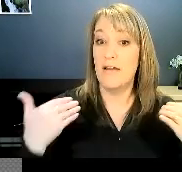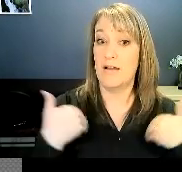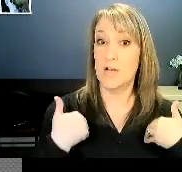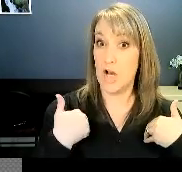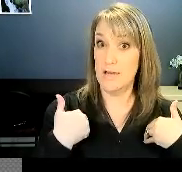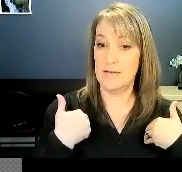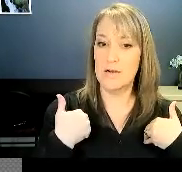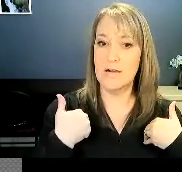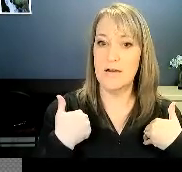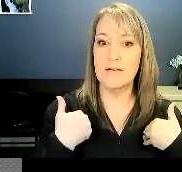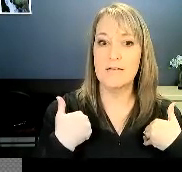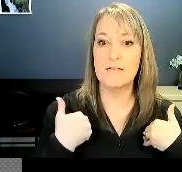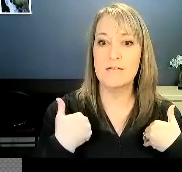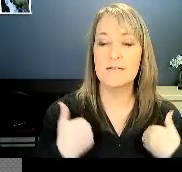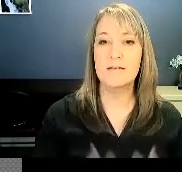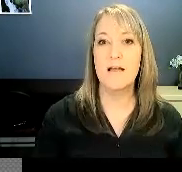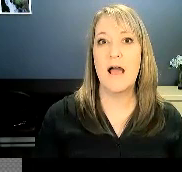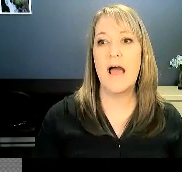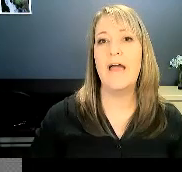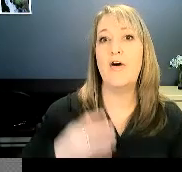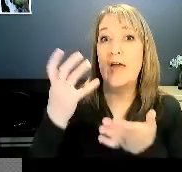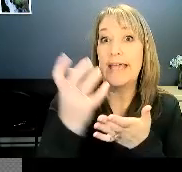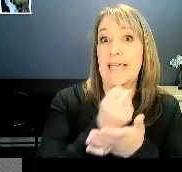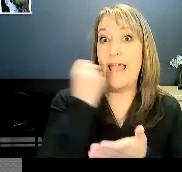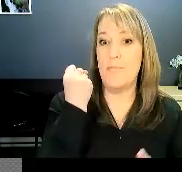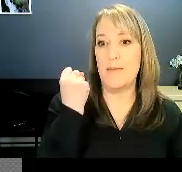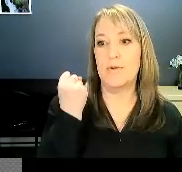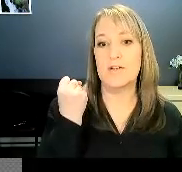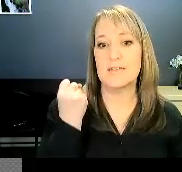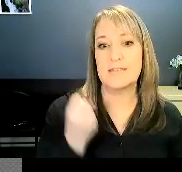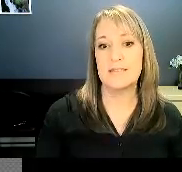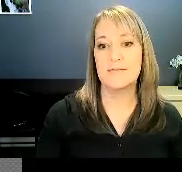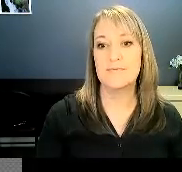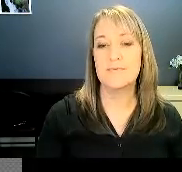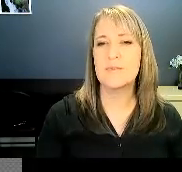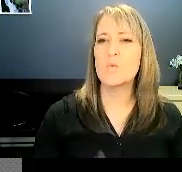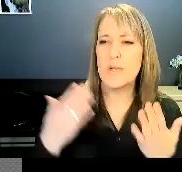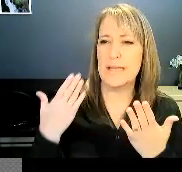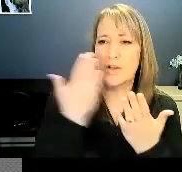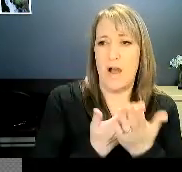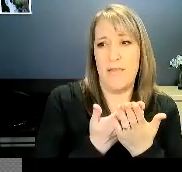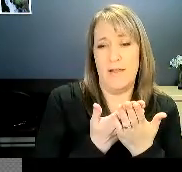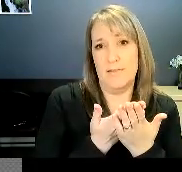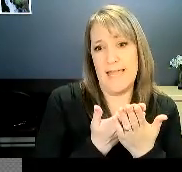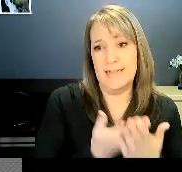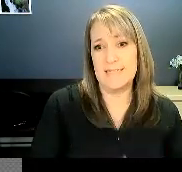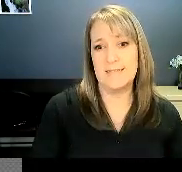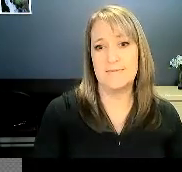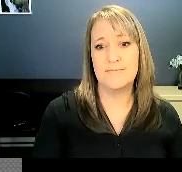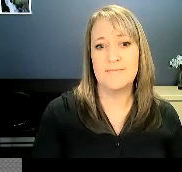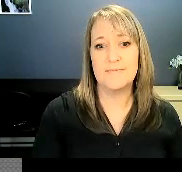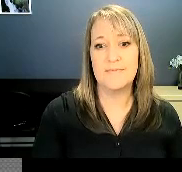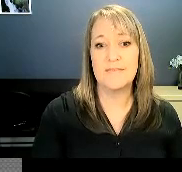I've got a car. I'll get my purse. We got there